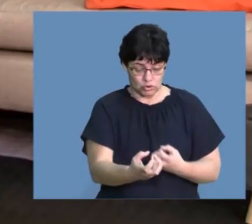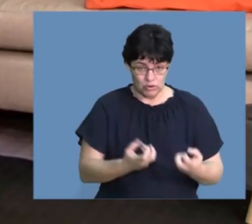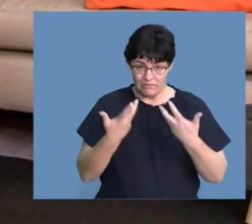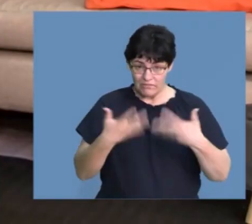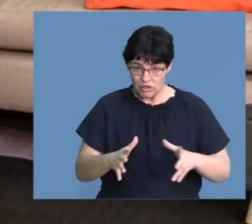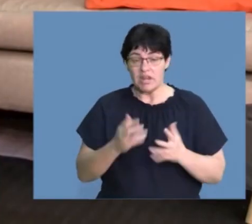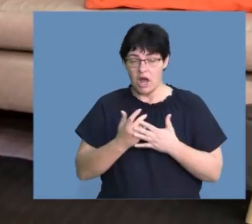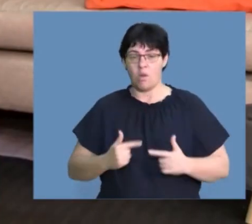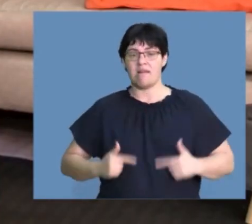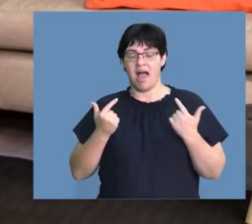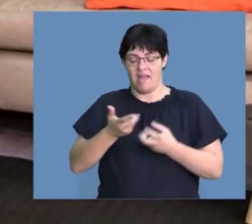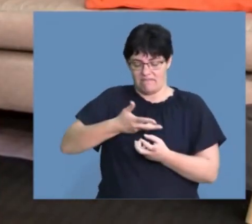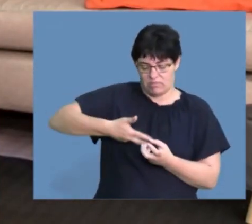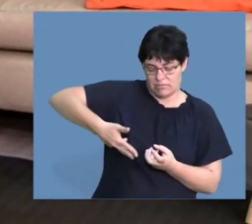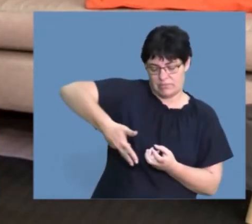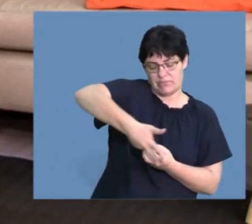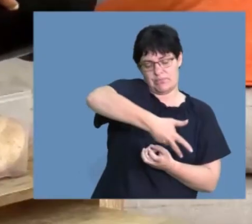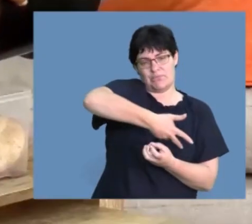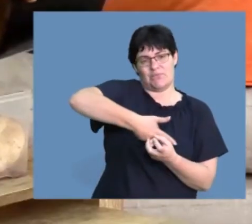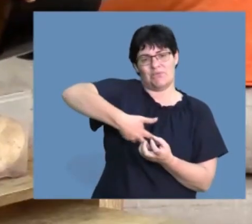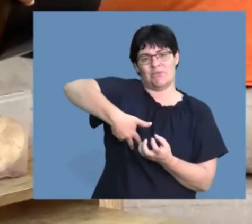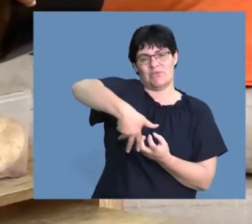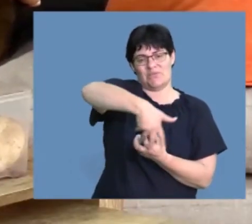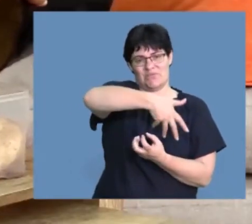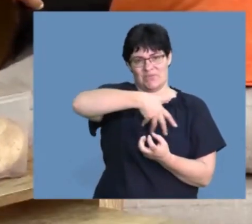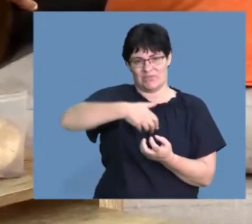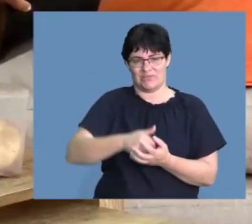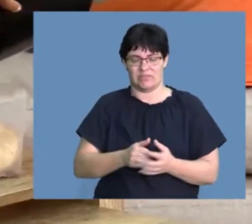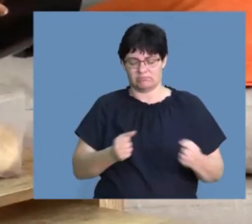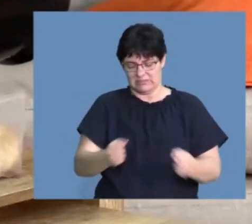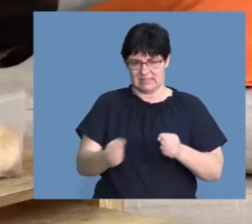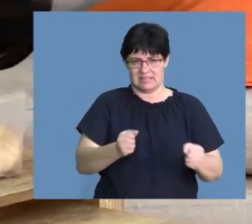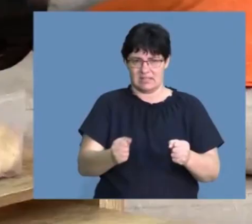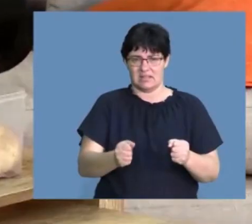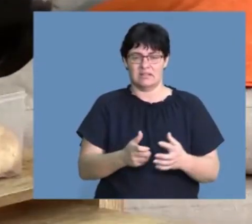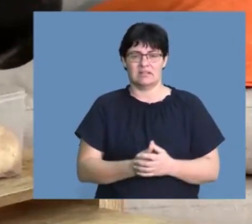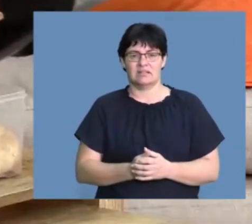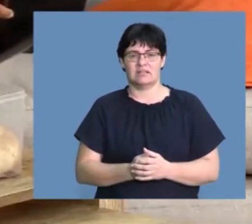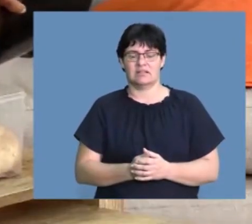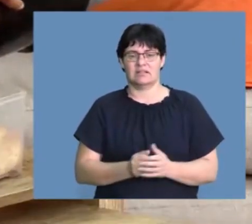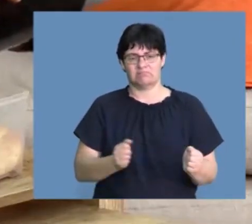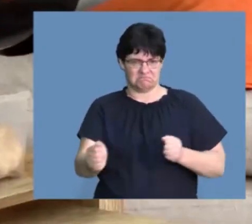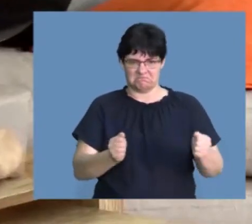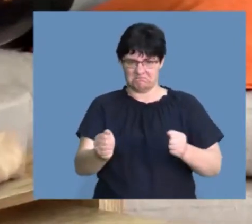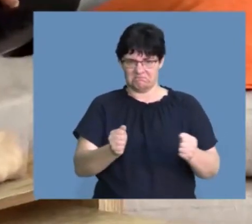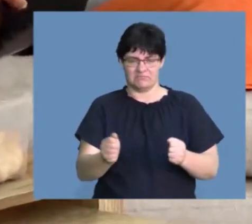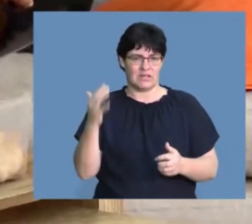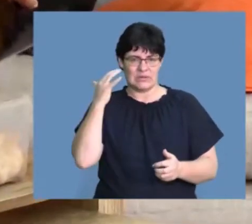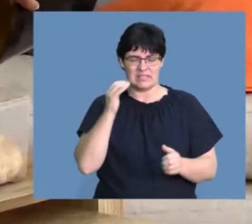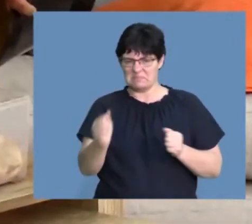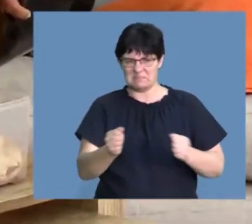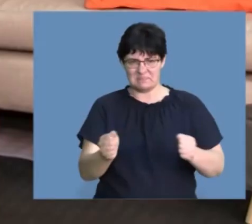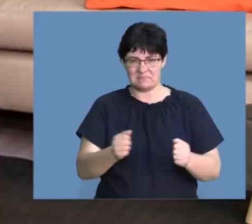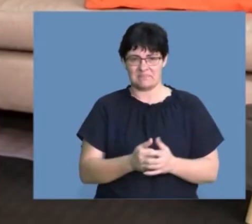All the other things around our big rocks and around our values. Okay. Can I shake this for you? All